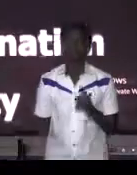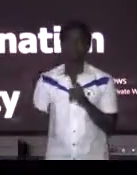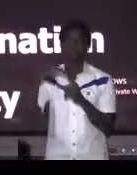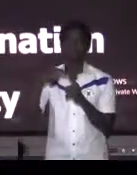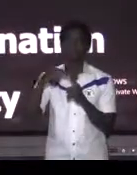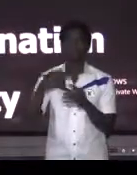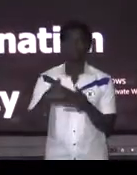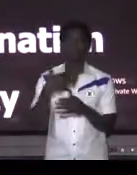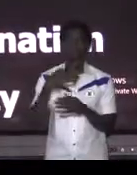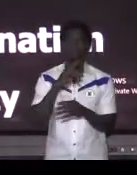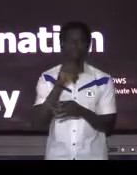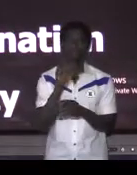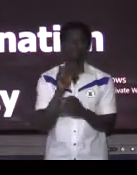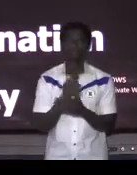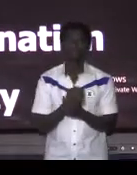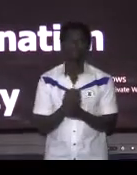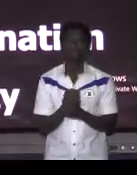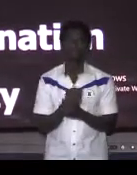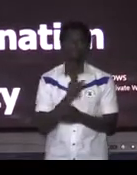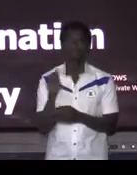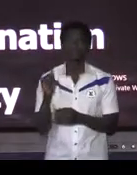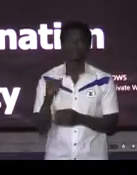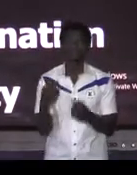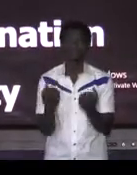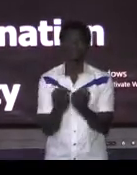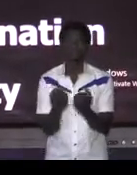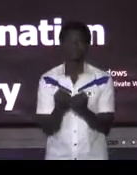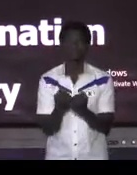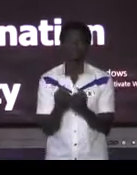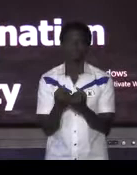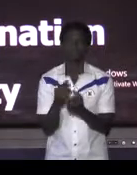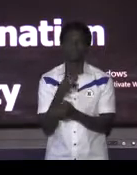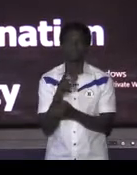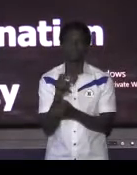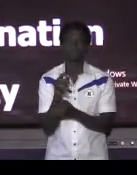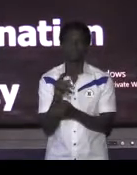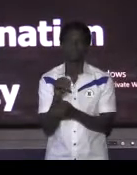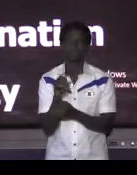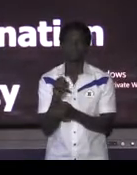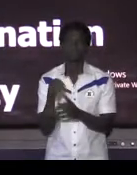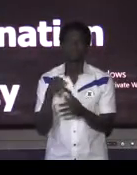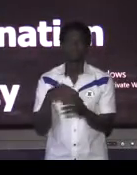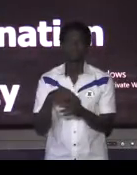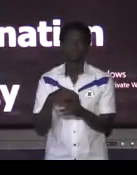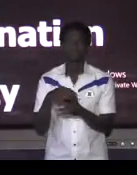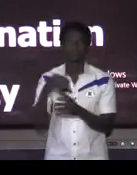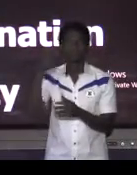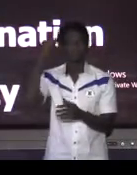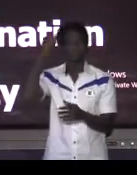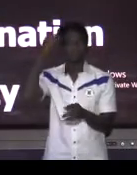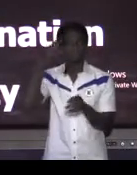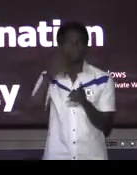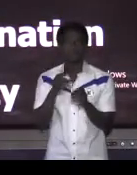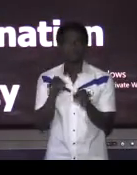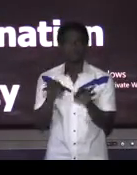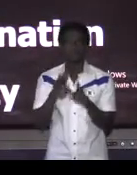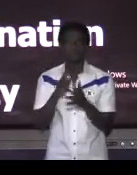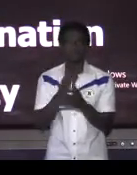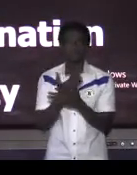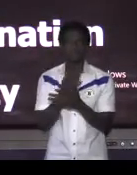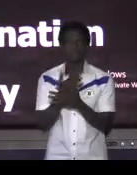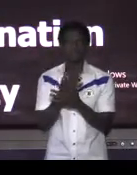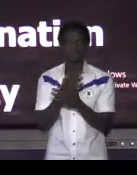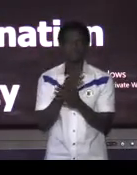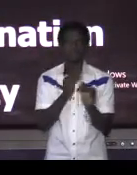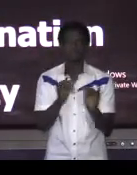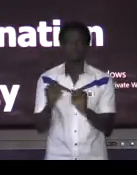next question. A quarrel, contest, or disagreement between individuals or